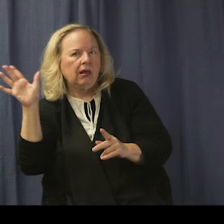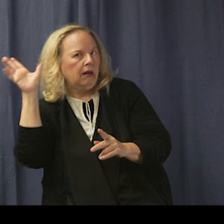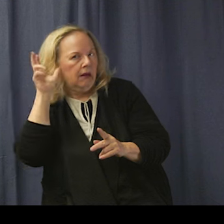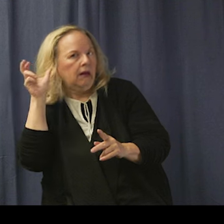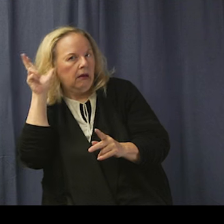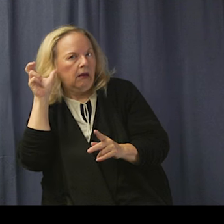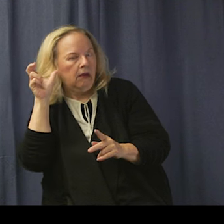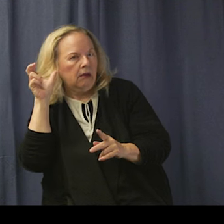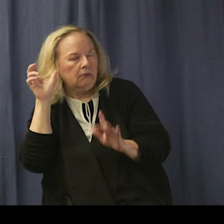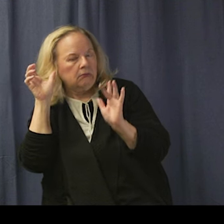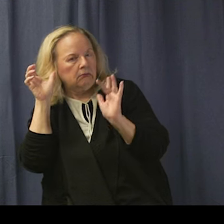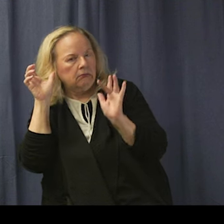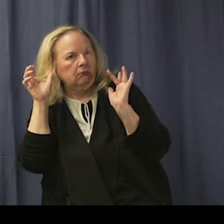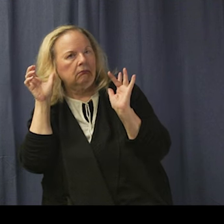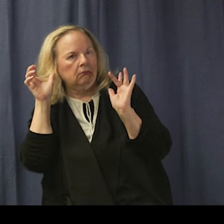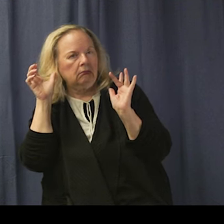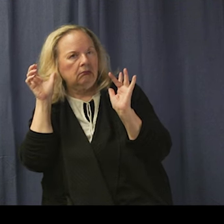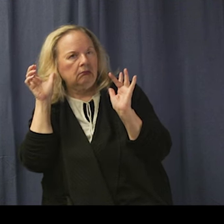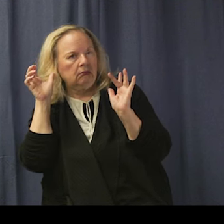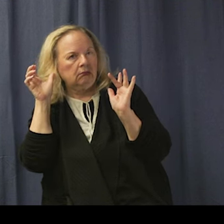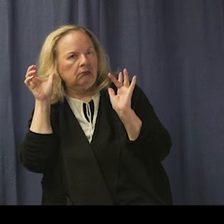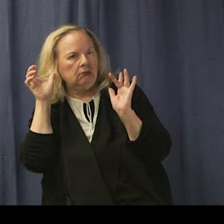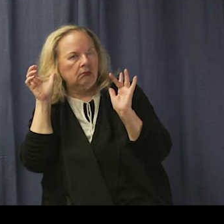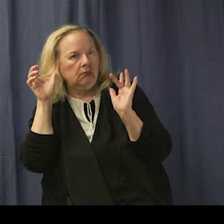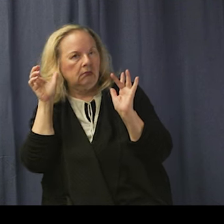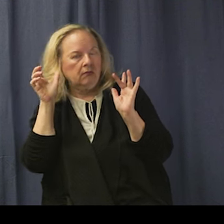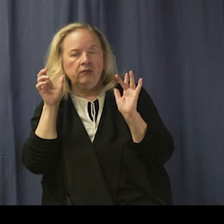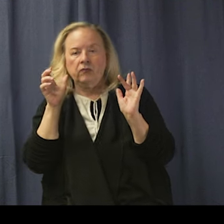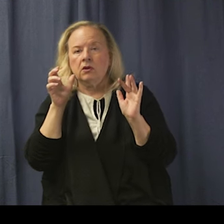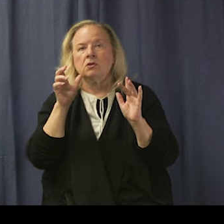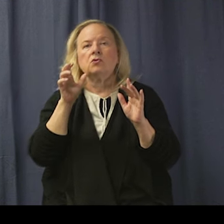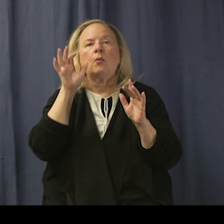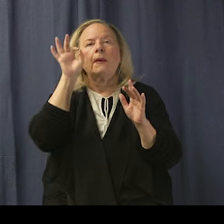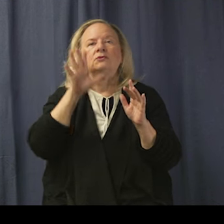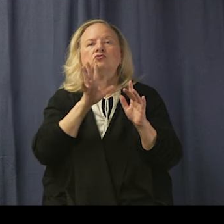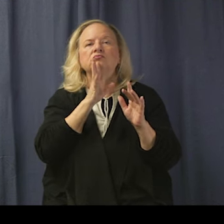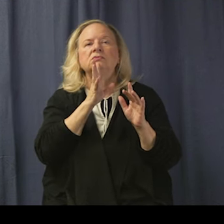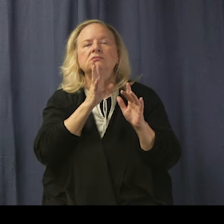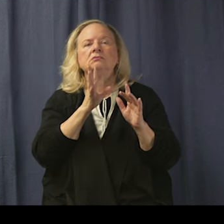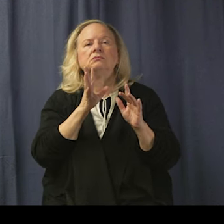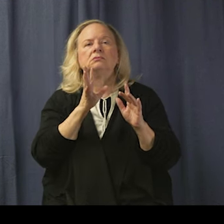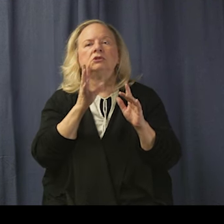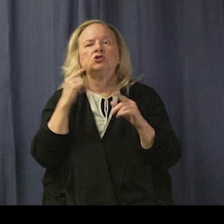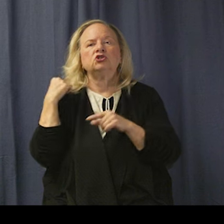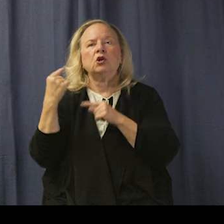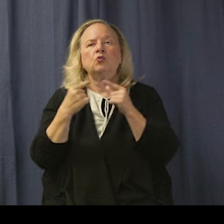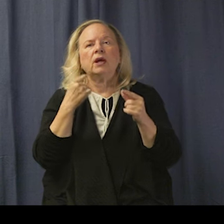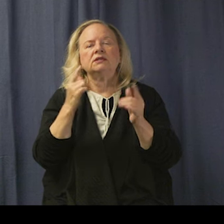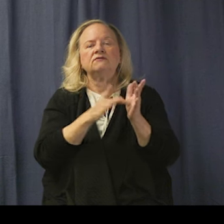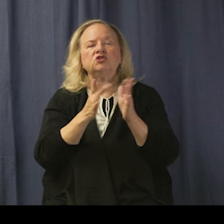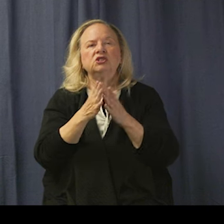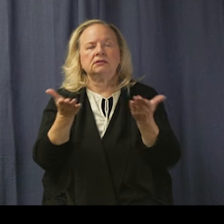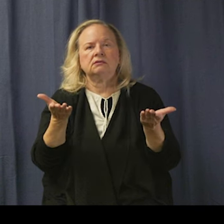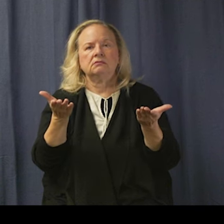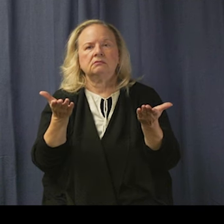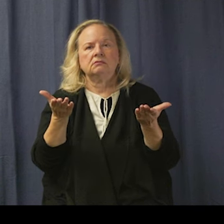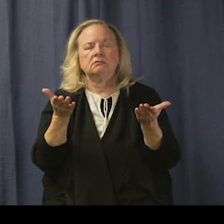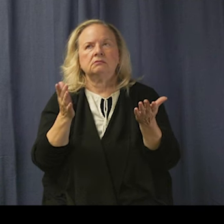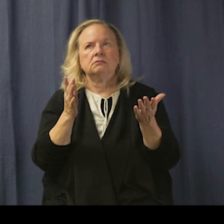Look, I'm touching it once. Here we are, opening a book, talking about the generation of Jesus